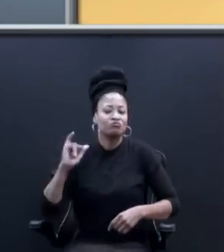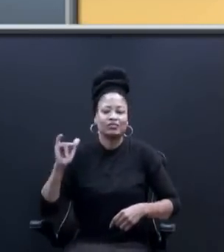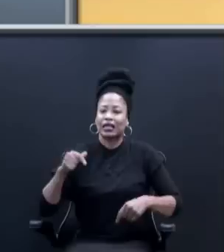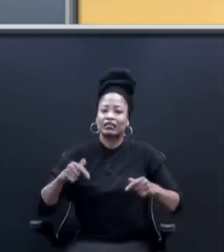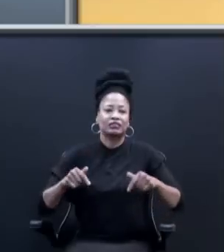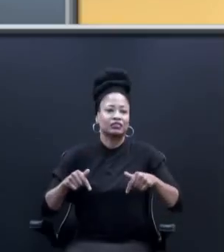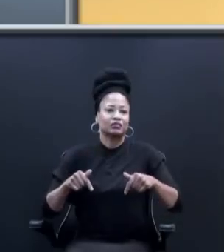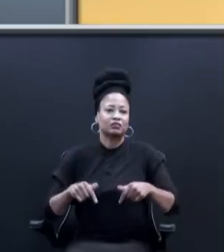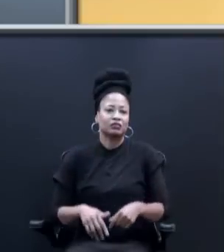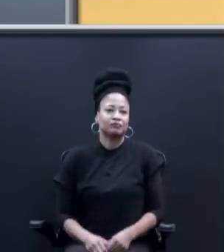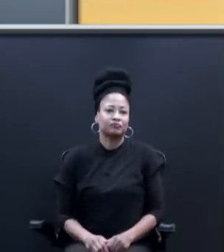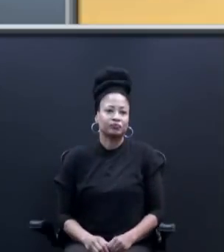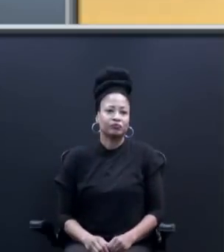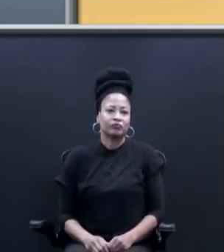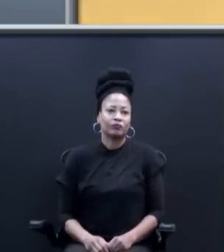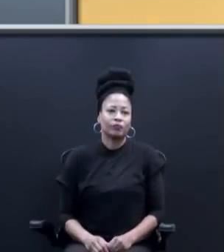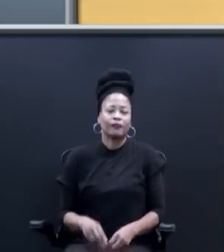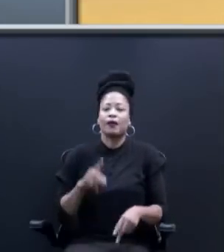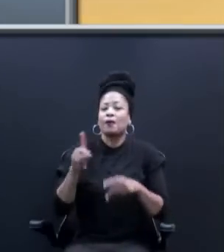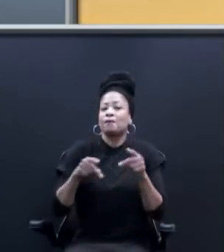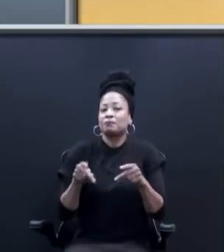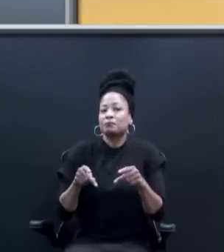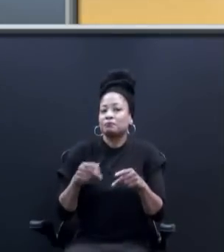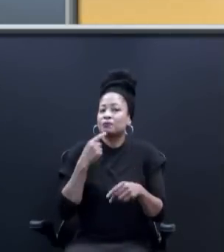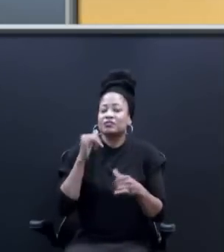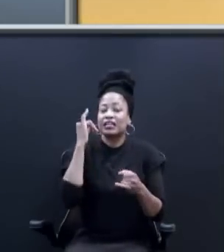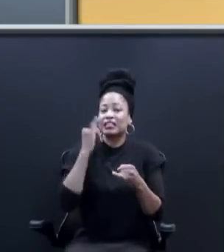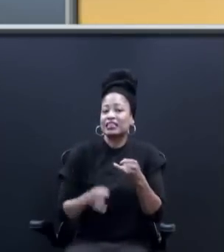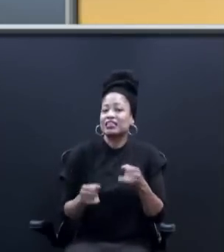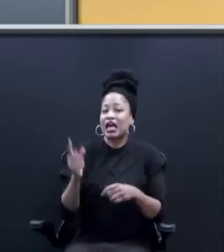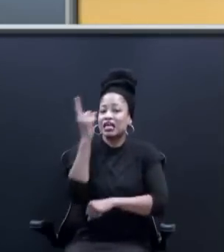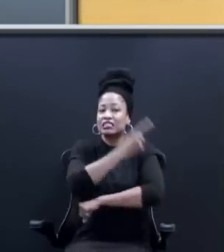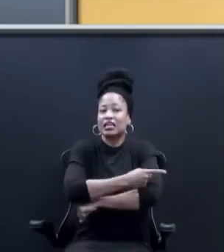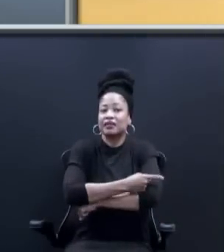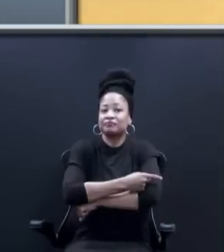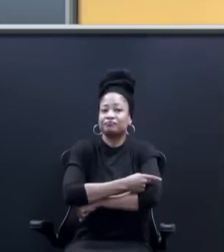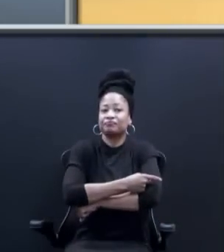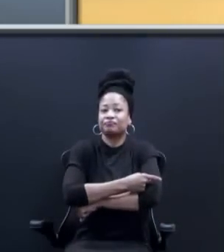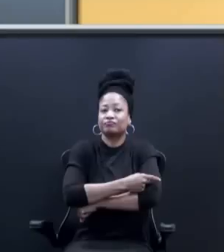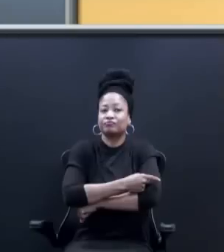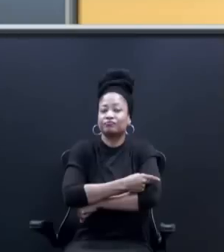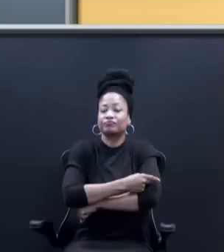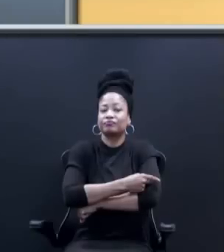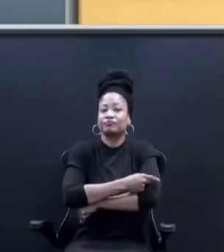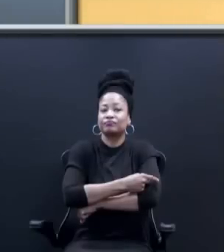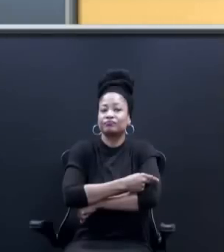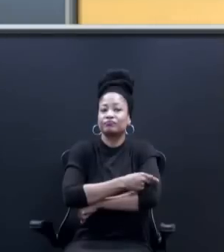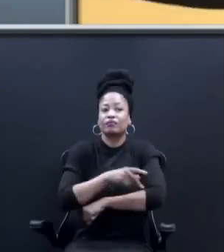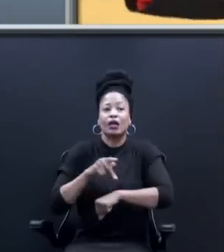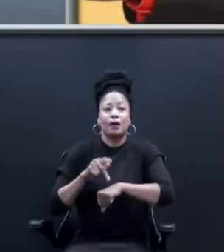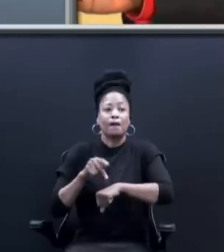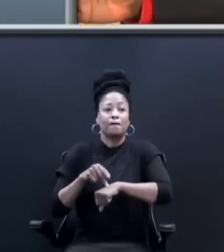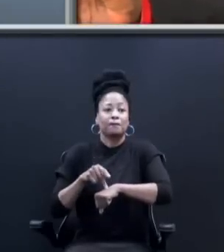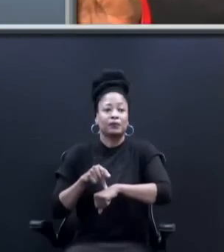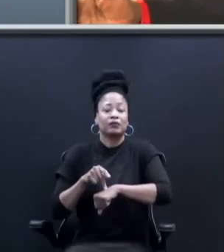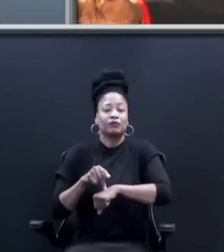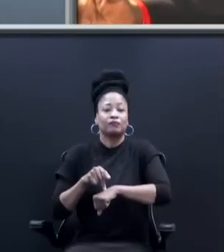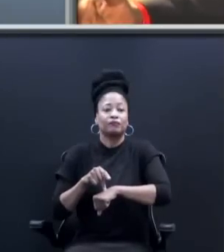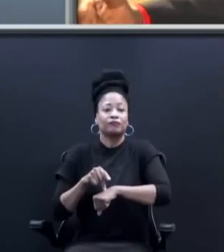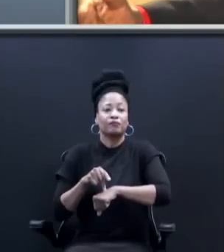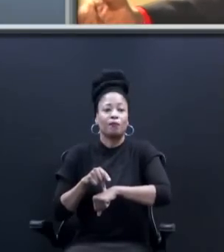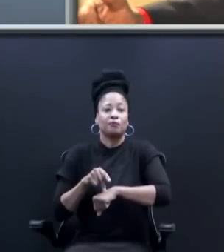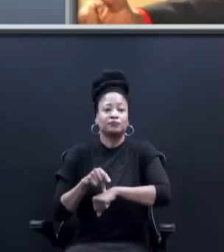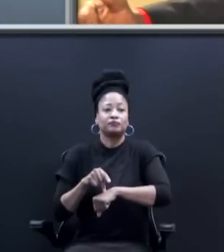saved. But Peter said the last day, Peter picked that thing up and took it on down to the coming of Jesus and beyond, sisters and